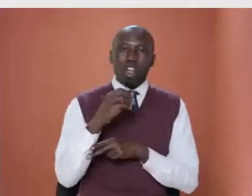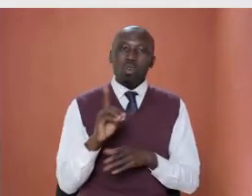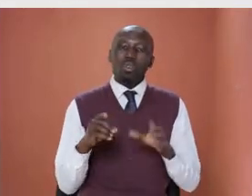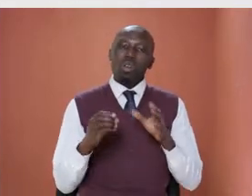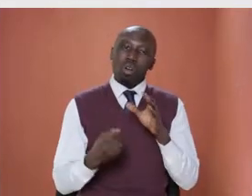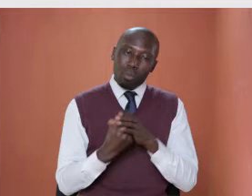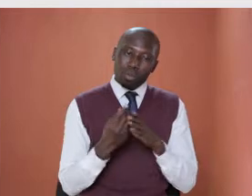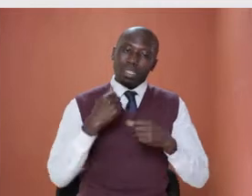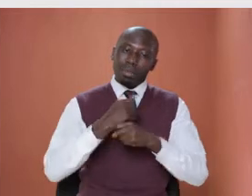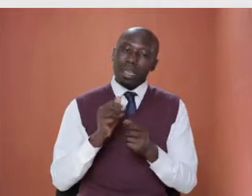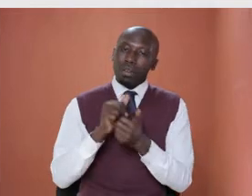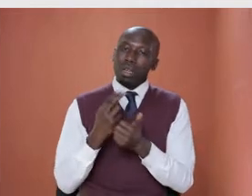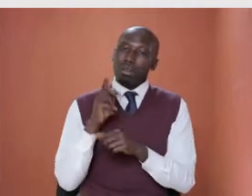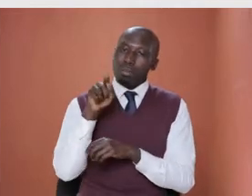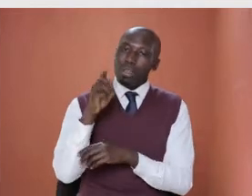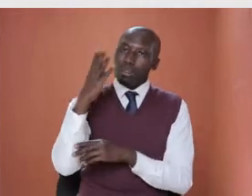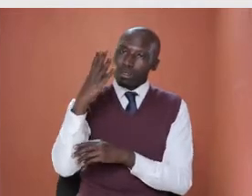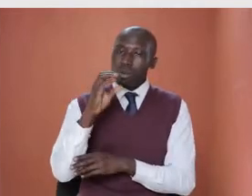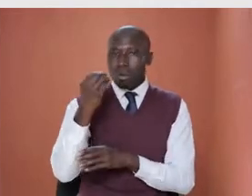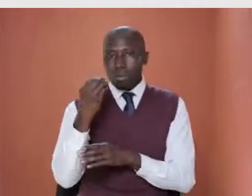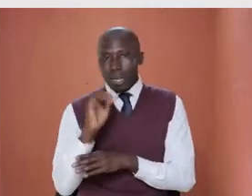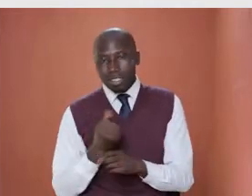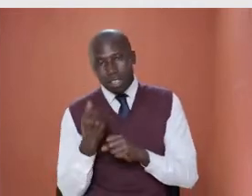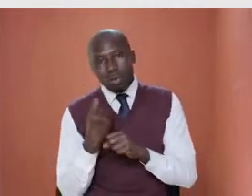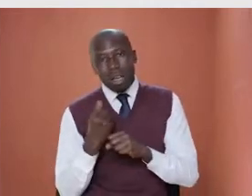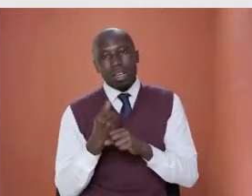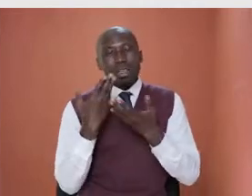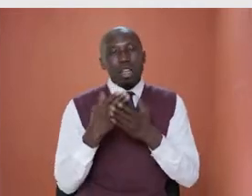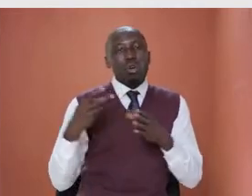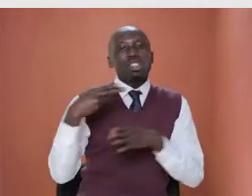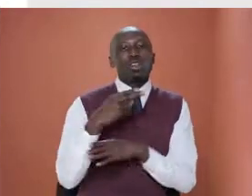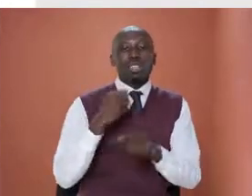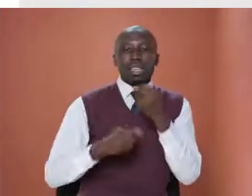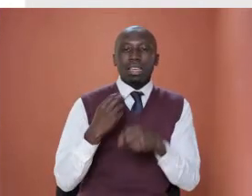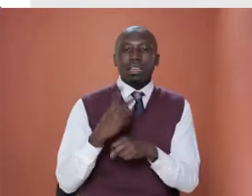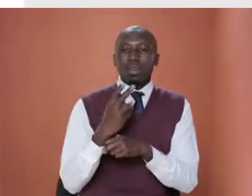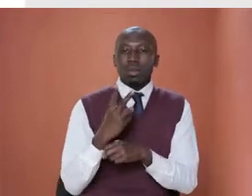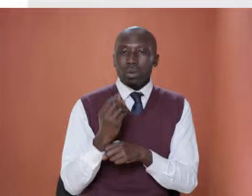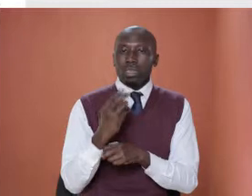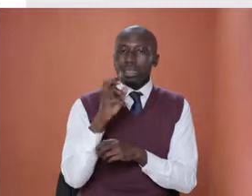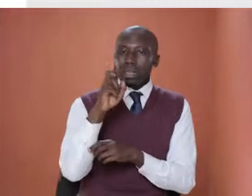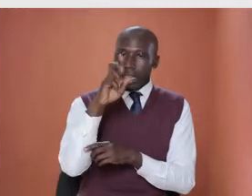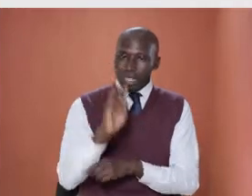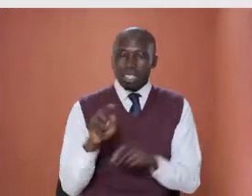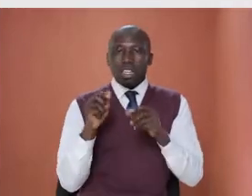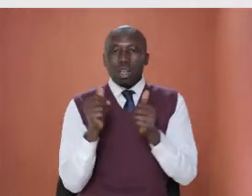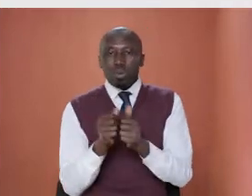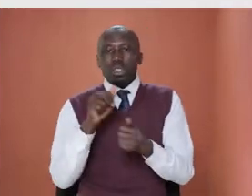opportunities. The Make 12.4% Work Initiative was launched in 2018 with 12 ambassadors on